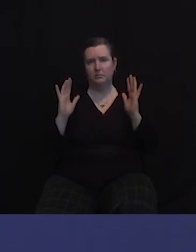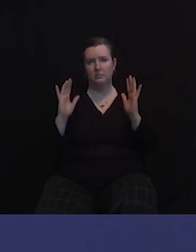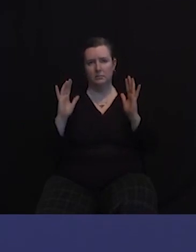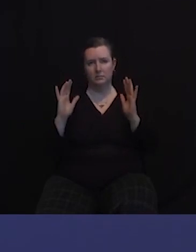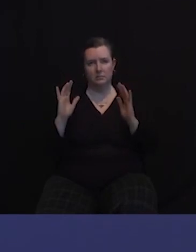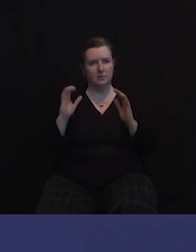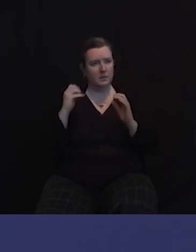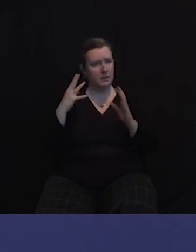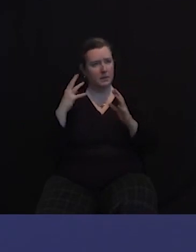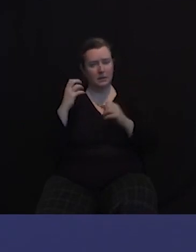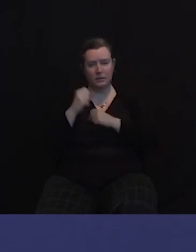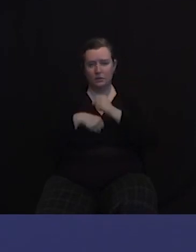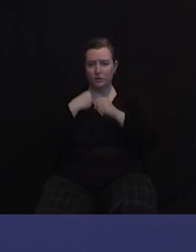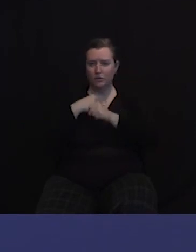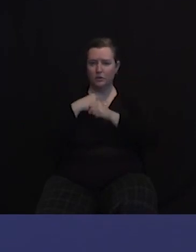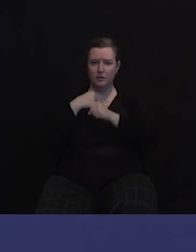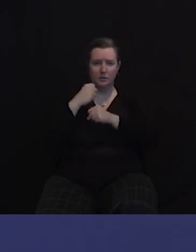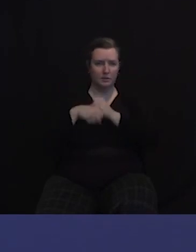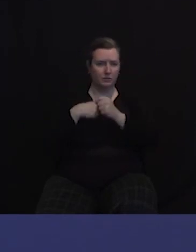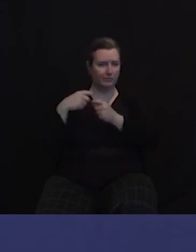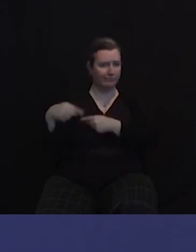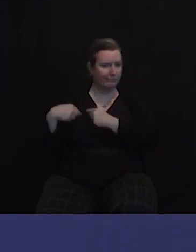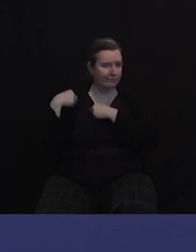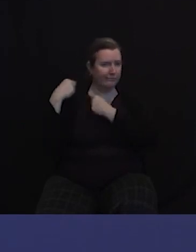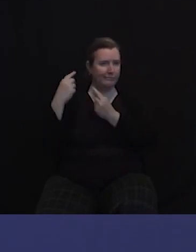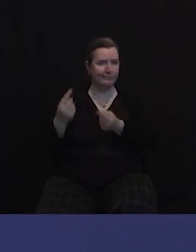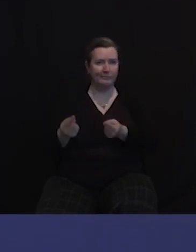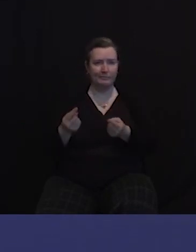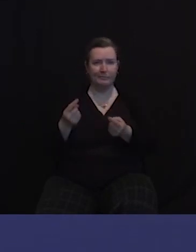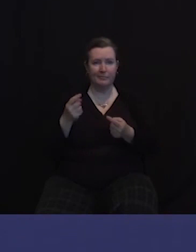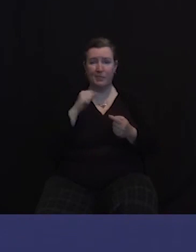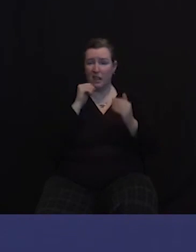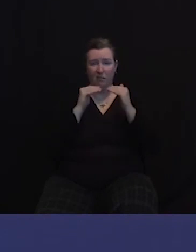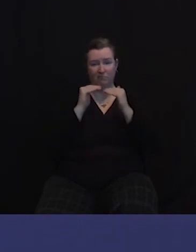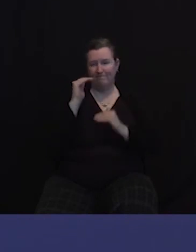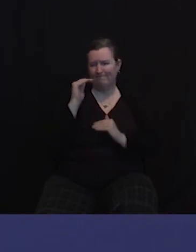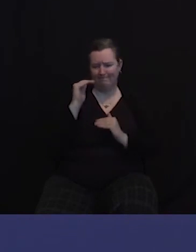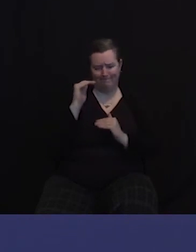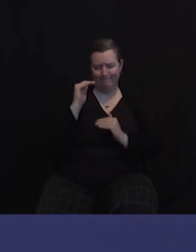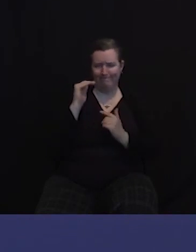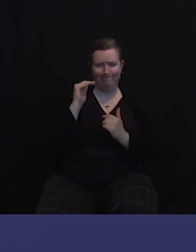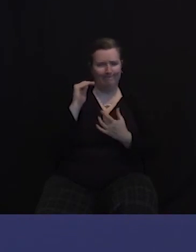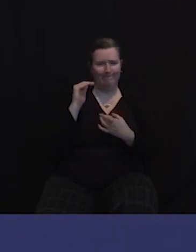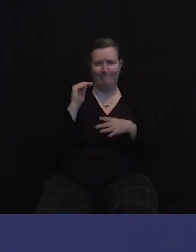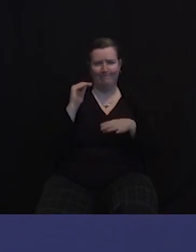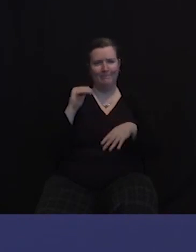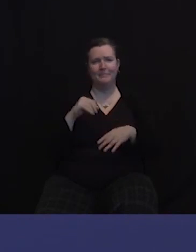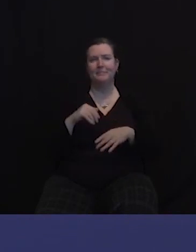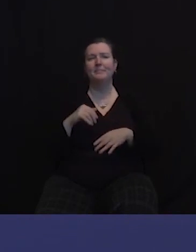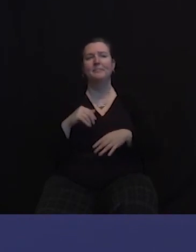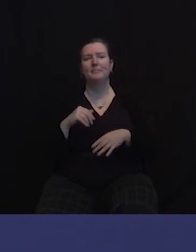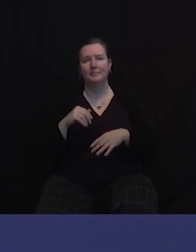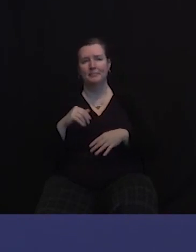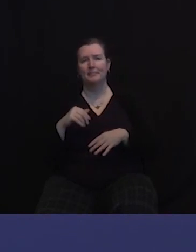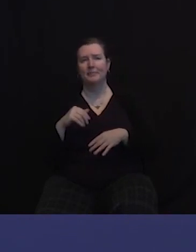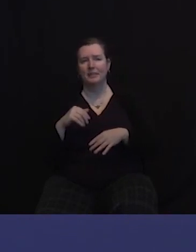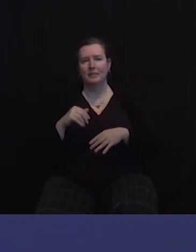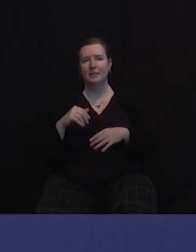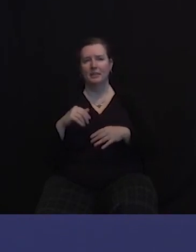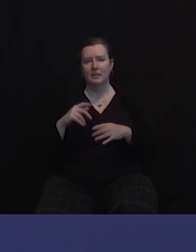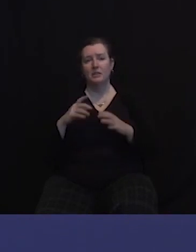upon decades, and if not in some cases, centuries. But as it relates especially to the war on drugs and